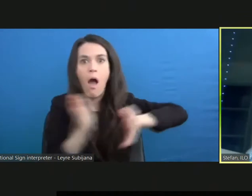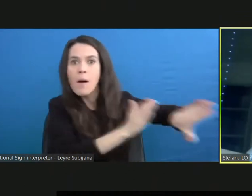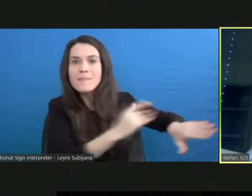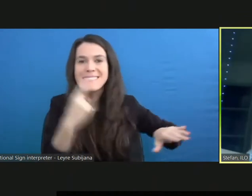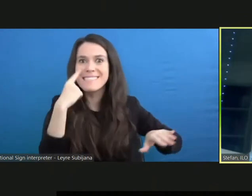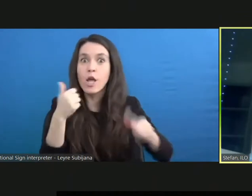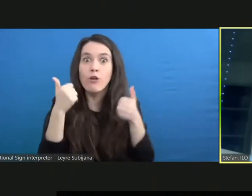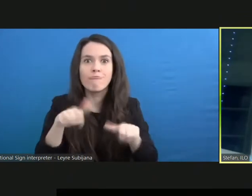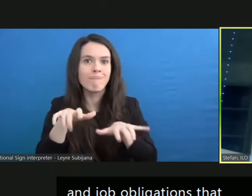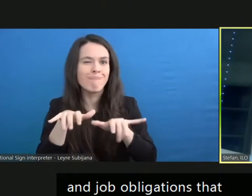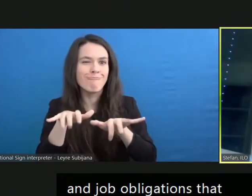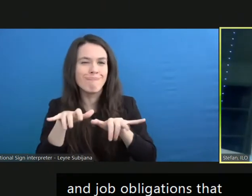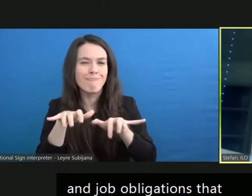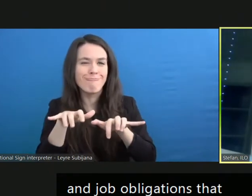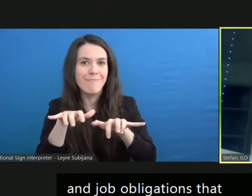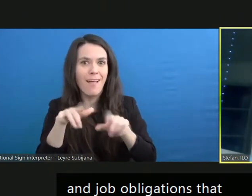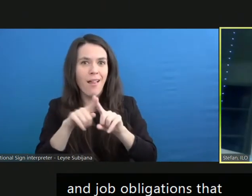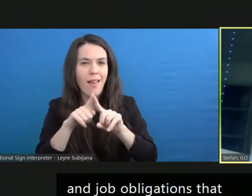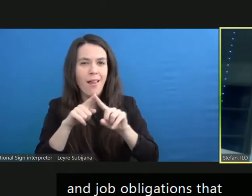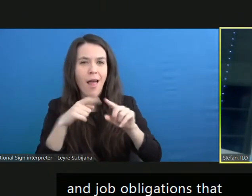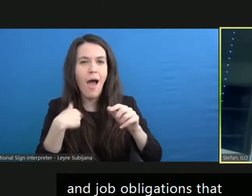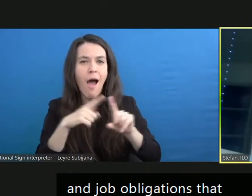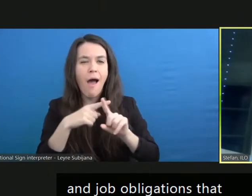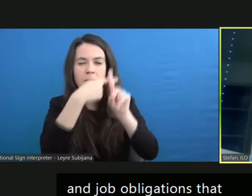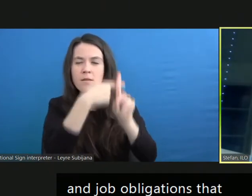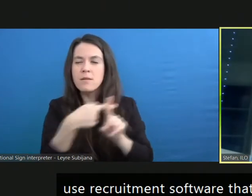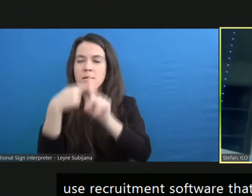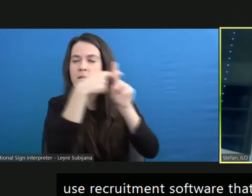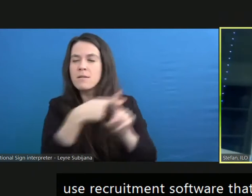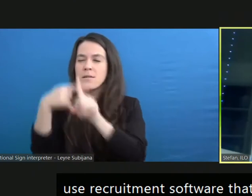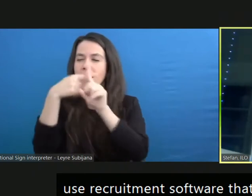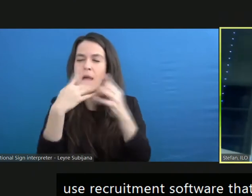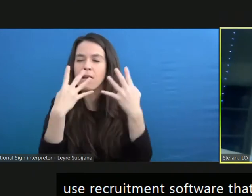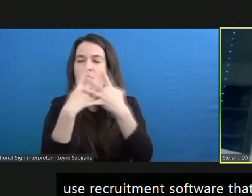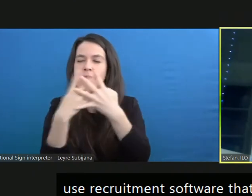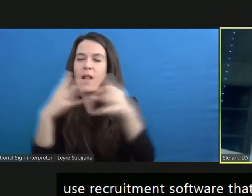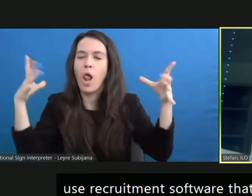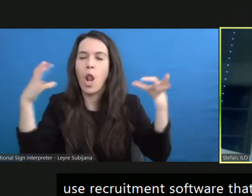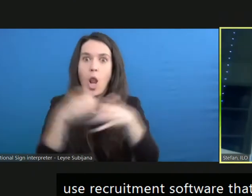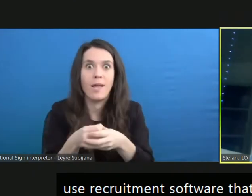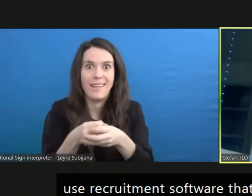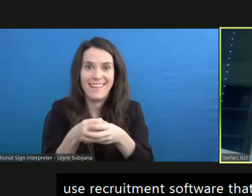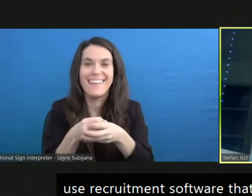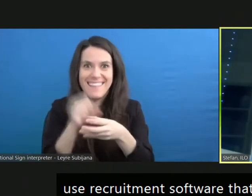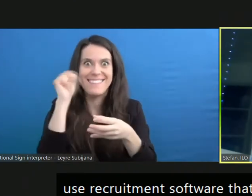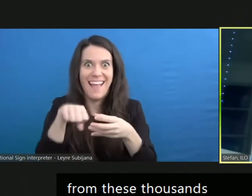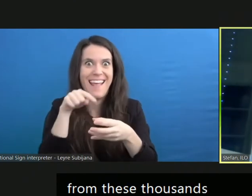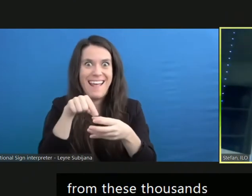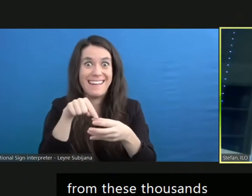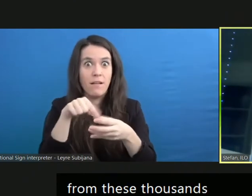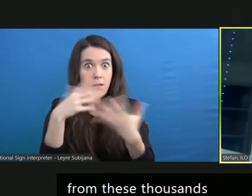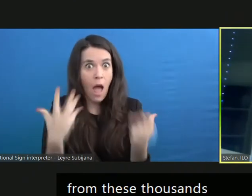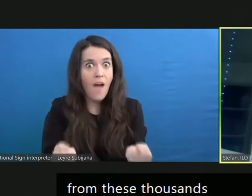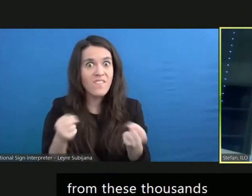to filter from these thousands of applications they might receive. They will filter out some of those, or many of